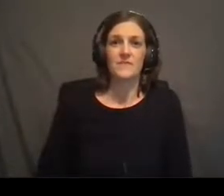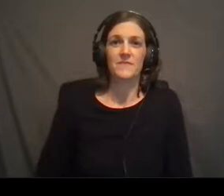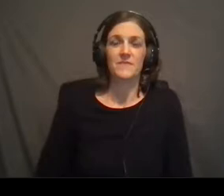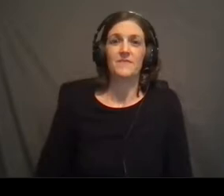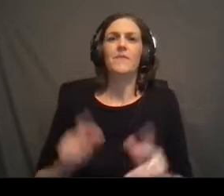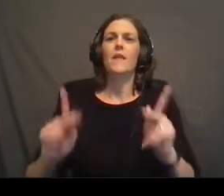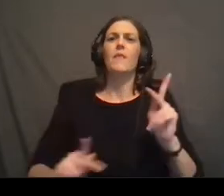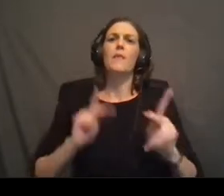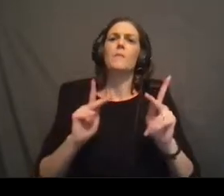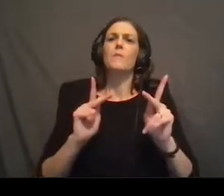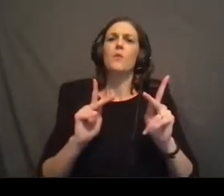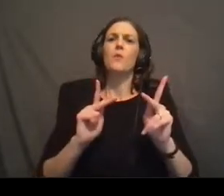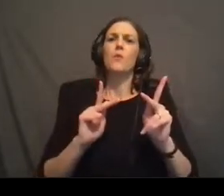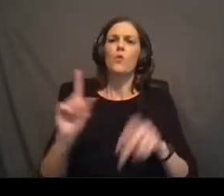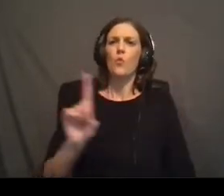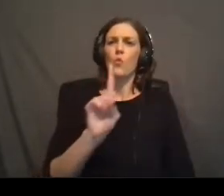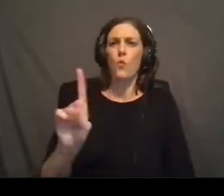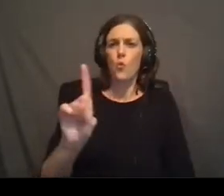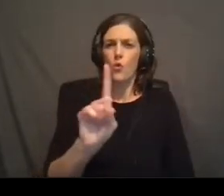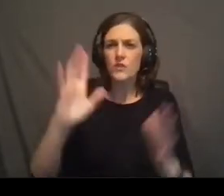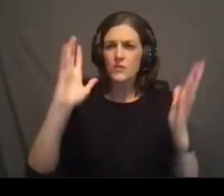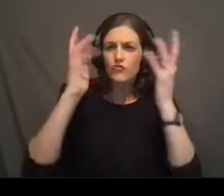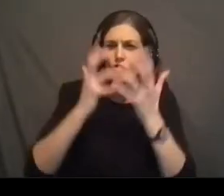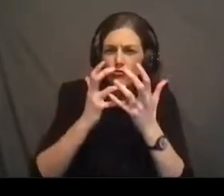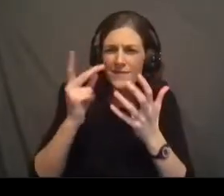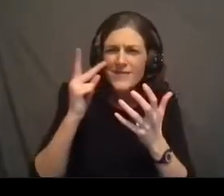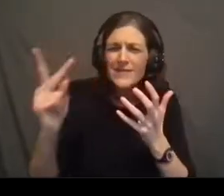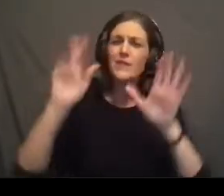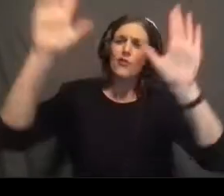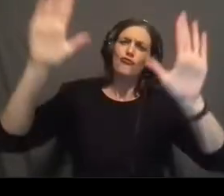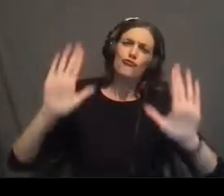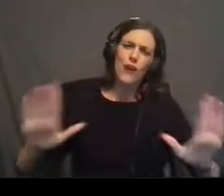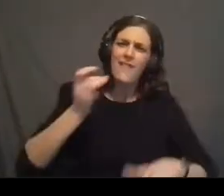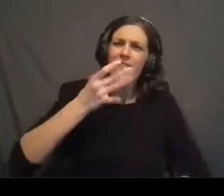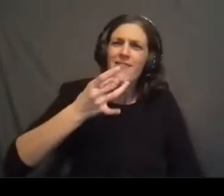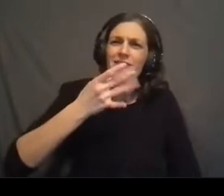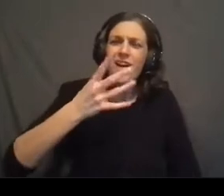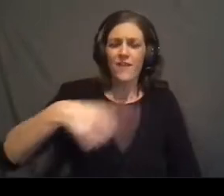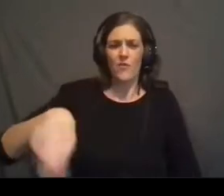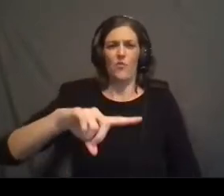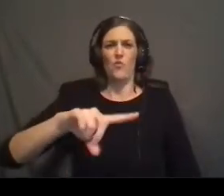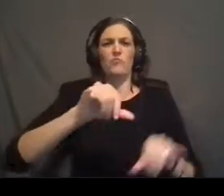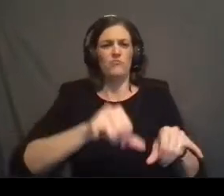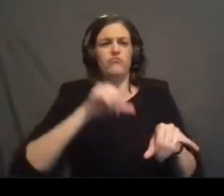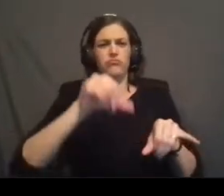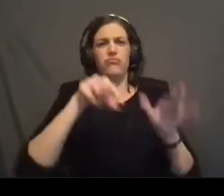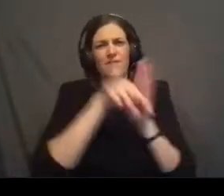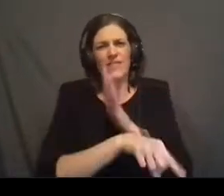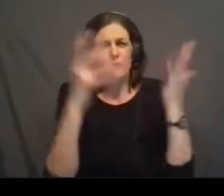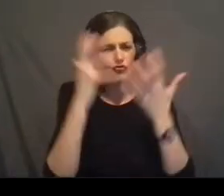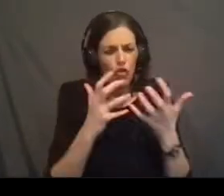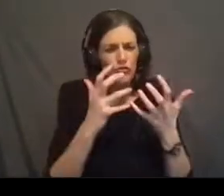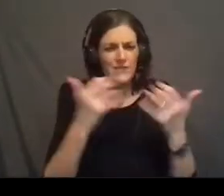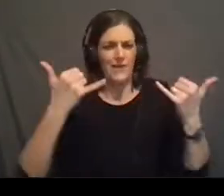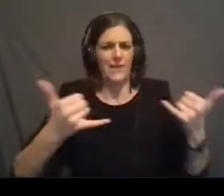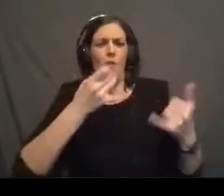The people who walked in darkness have seen a great light. Those who dwelt in a land of deep darkness, on them light has